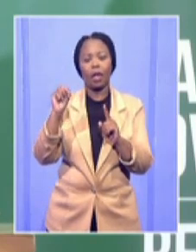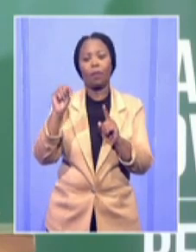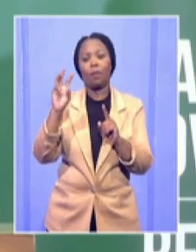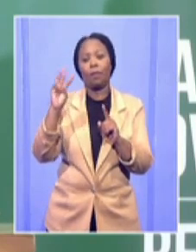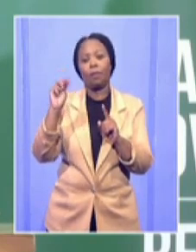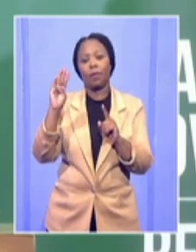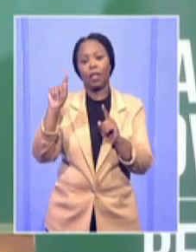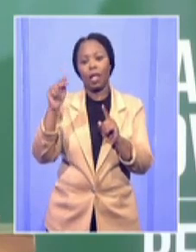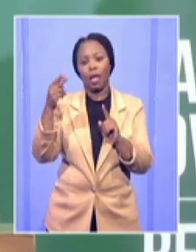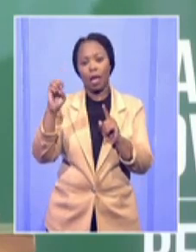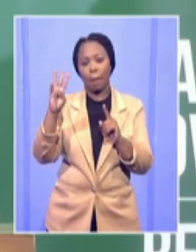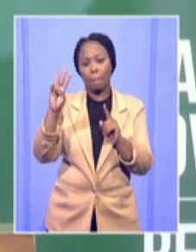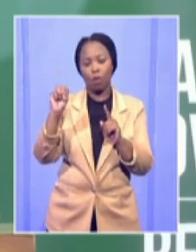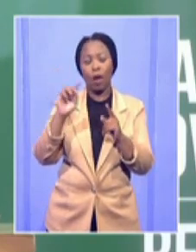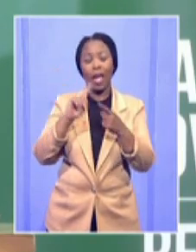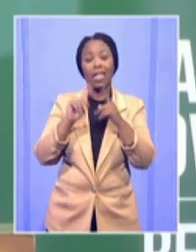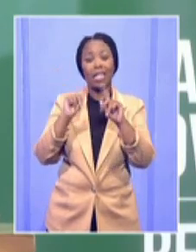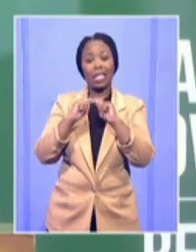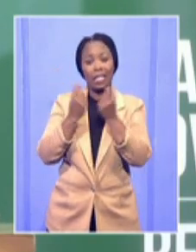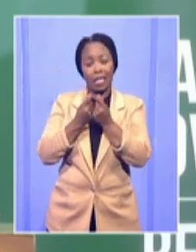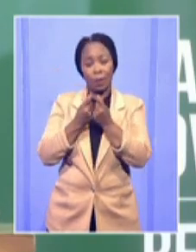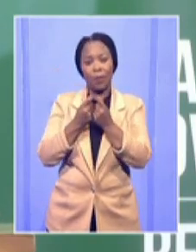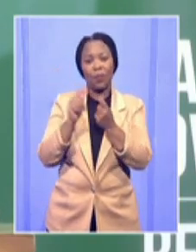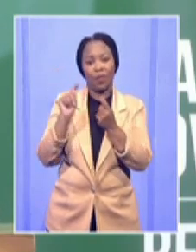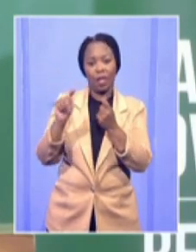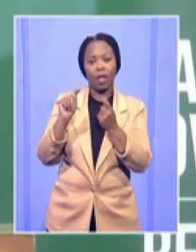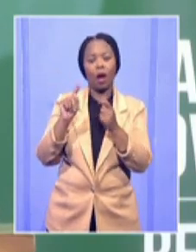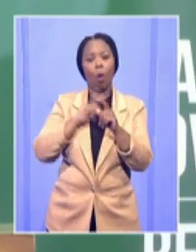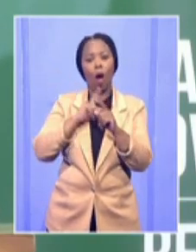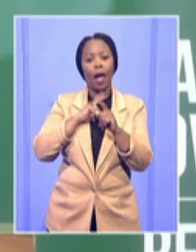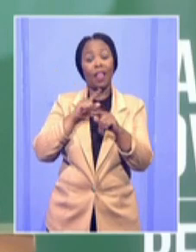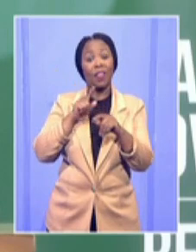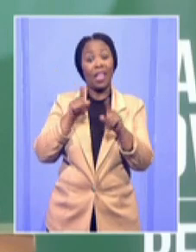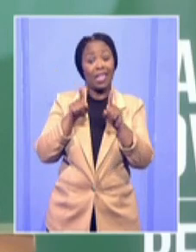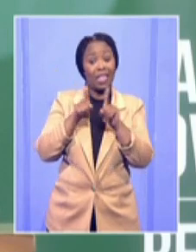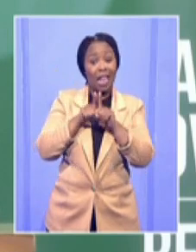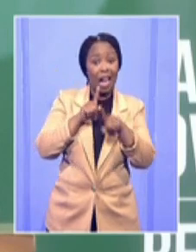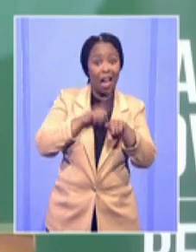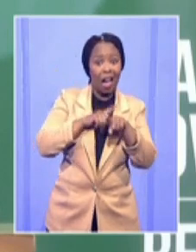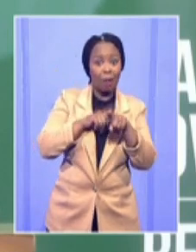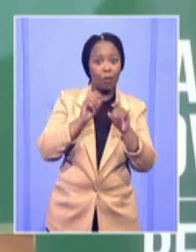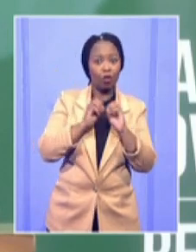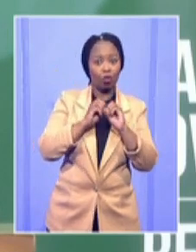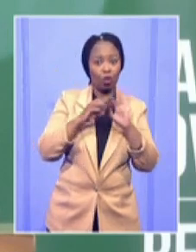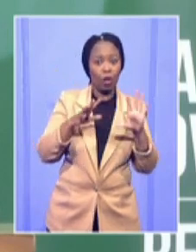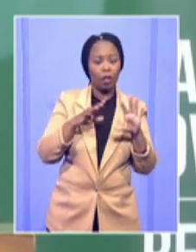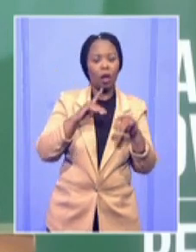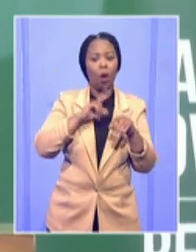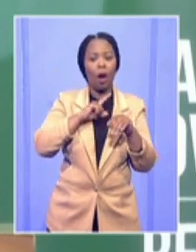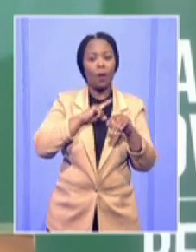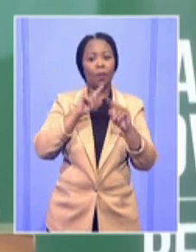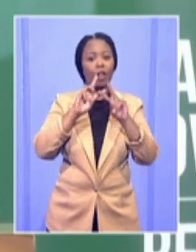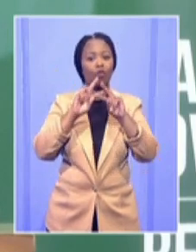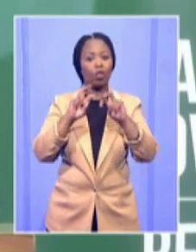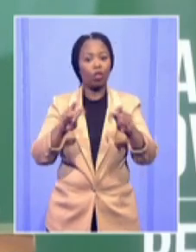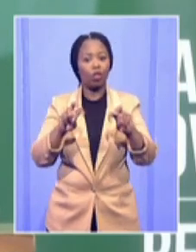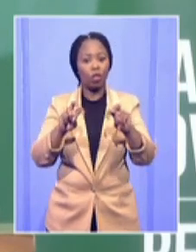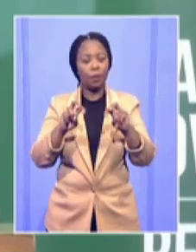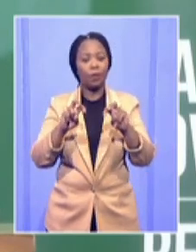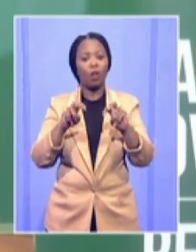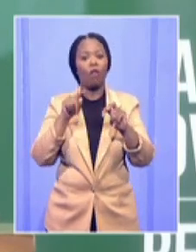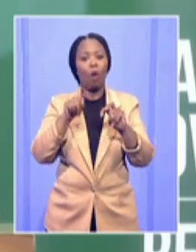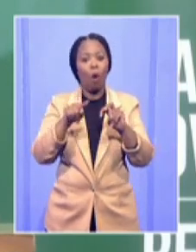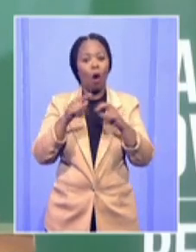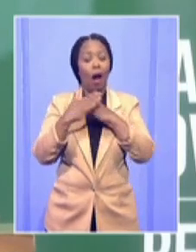DPME team for recognizing at the onset of the pandemic that the research towards the development of a country report